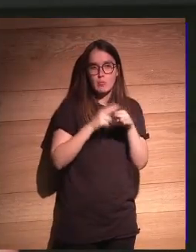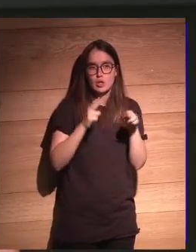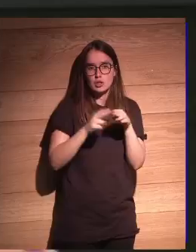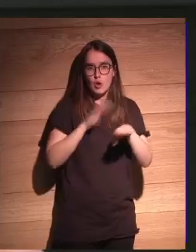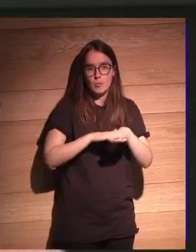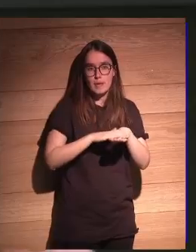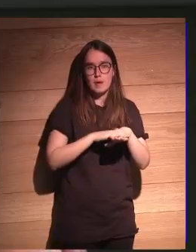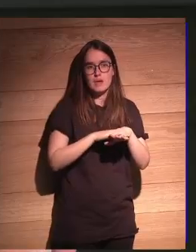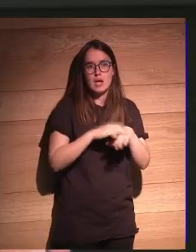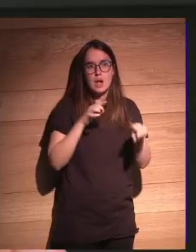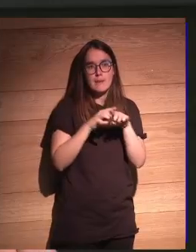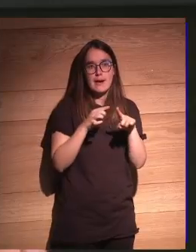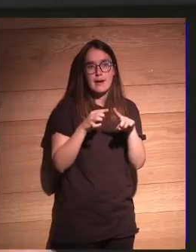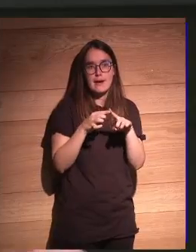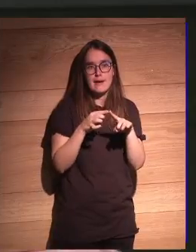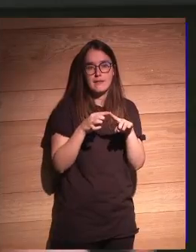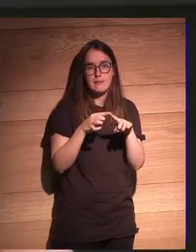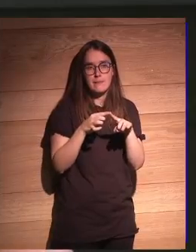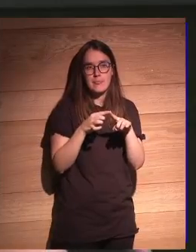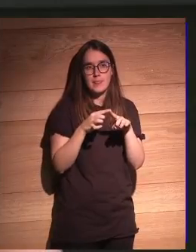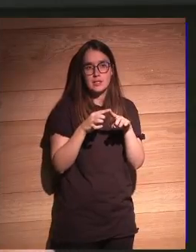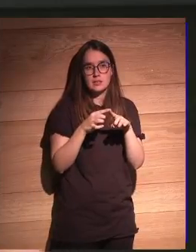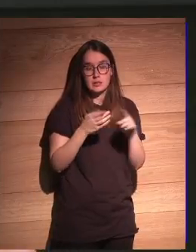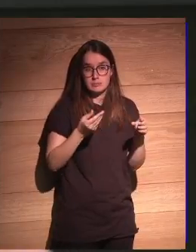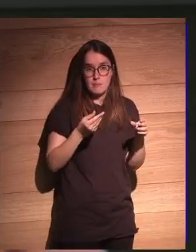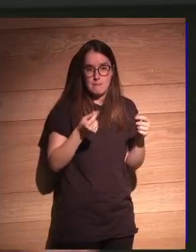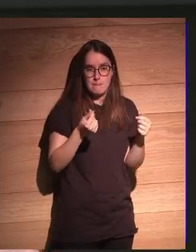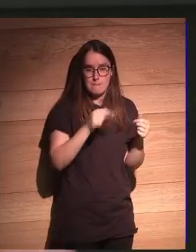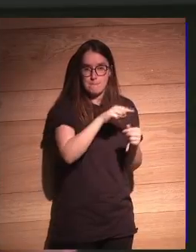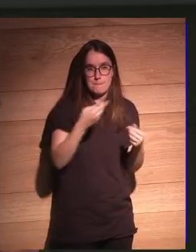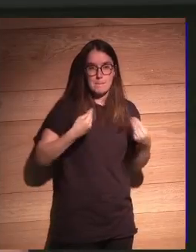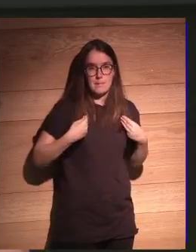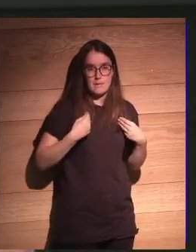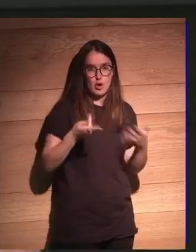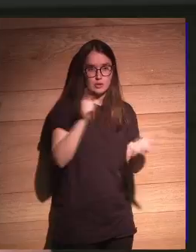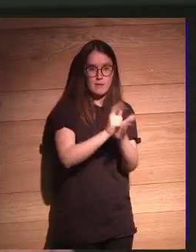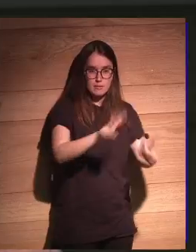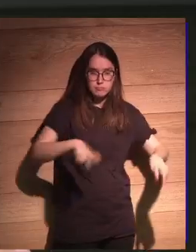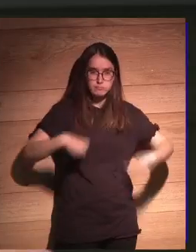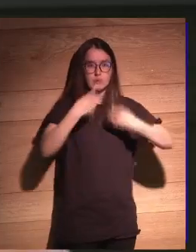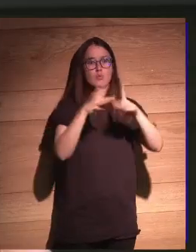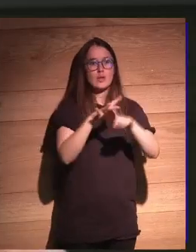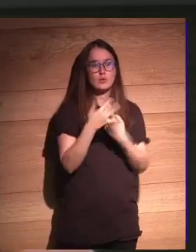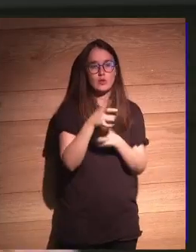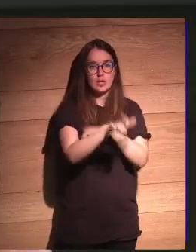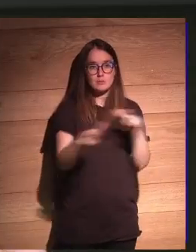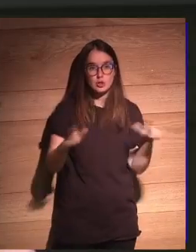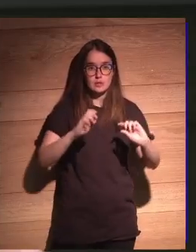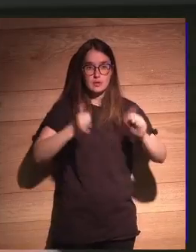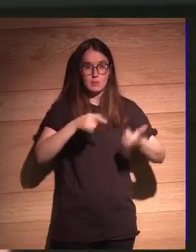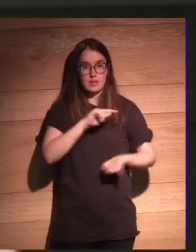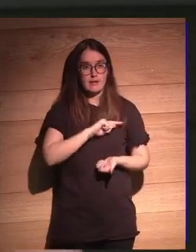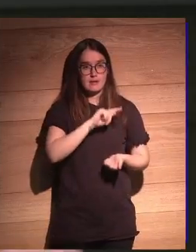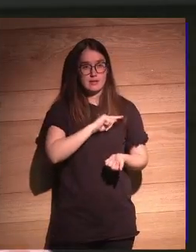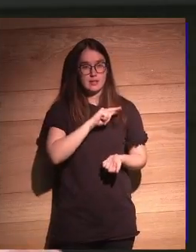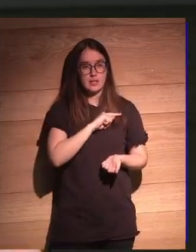politically created was good enough to provide more value for the housing and to generate a